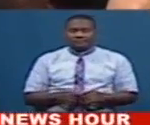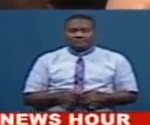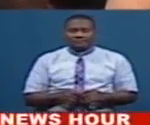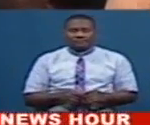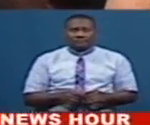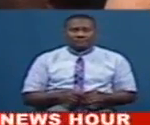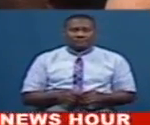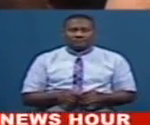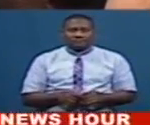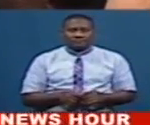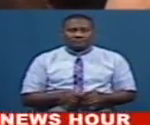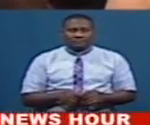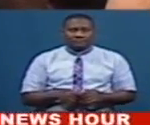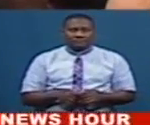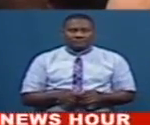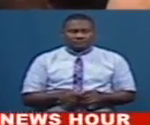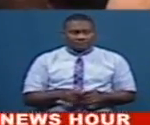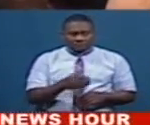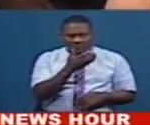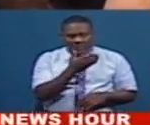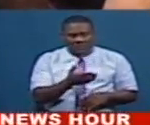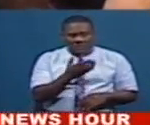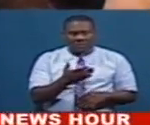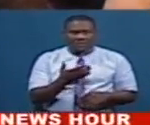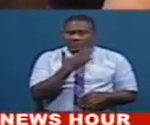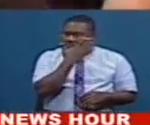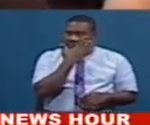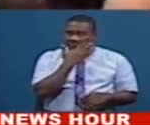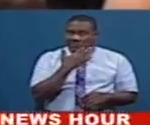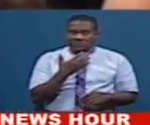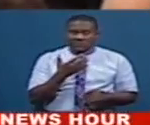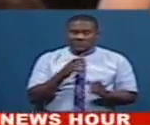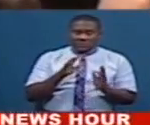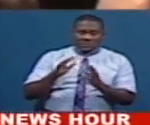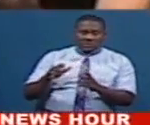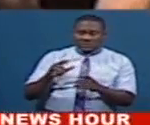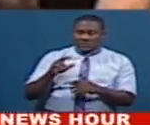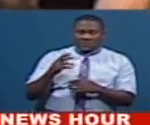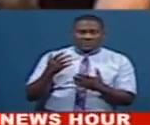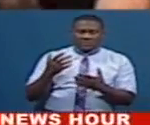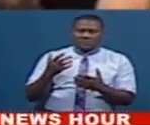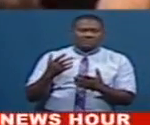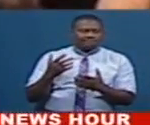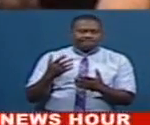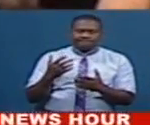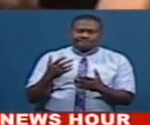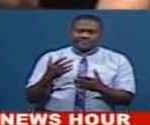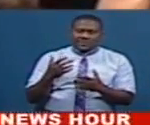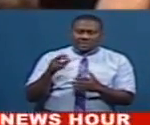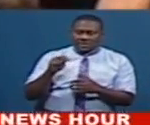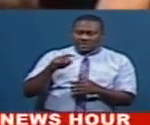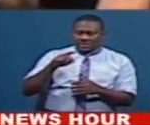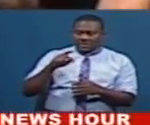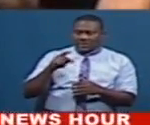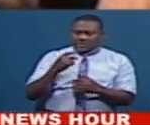demise. Osunuba, you lived through the love your beloved MPP has shown to